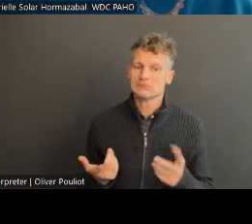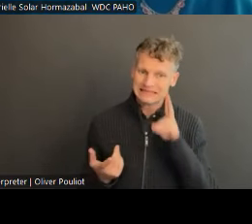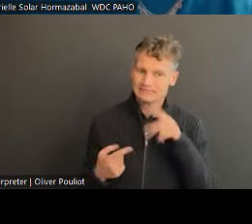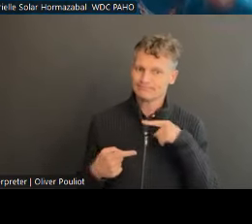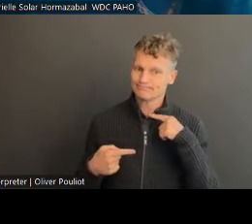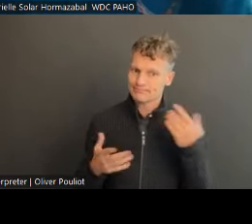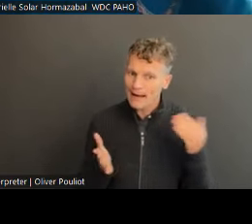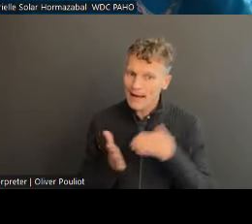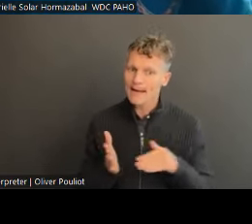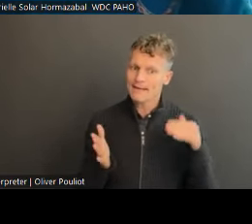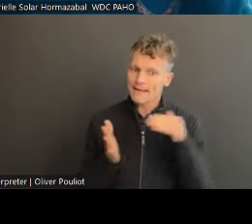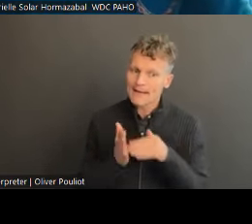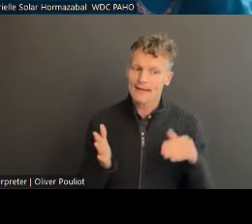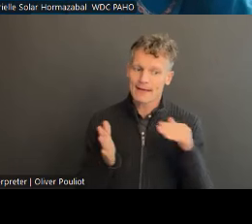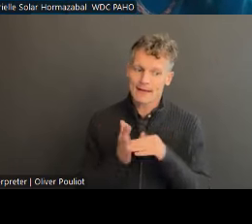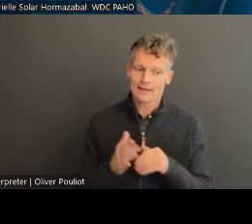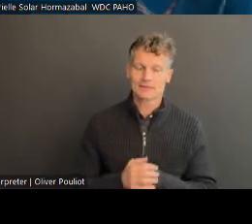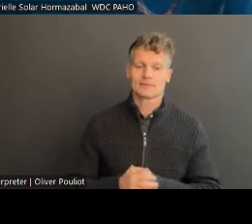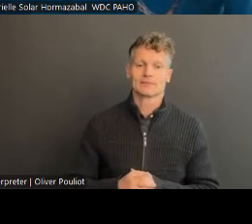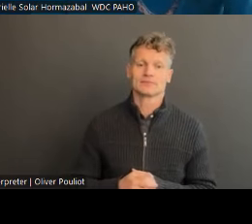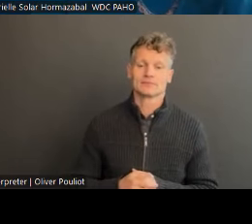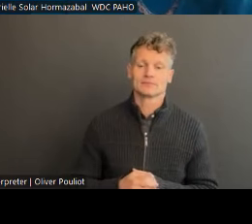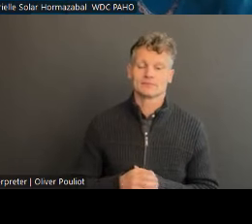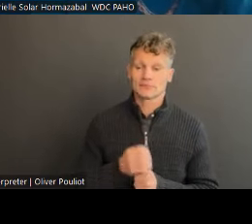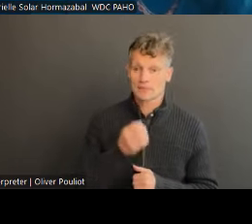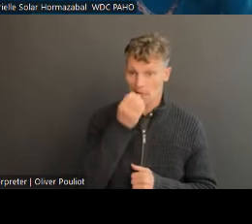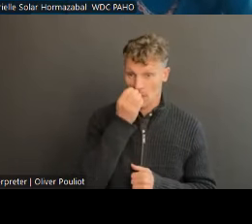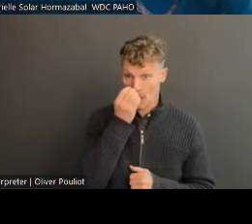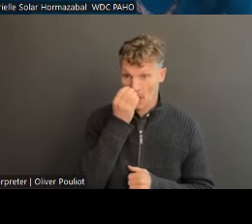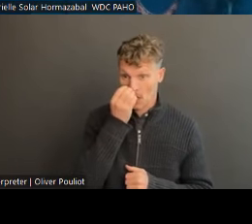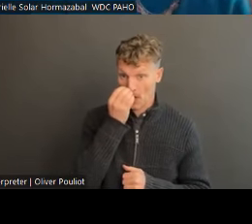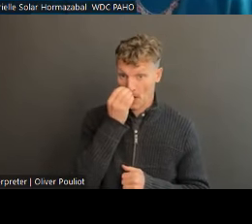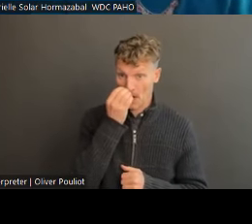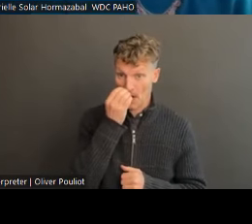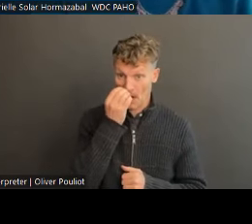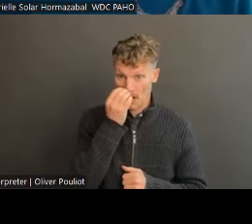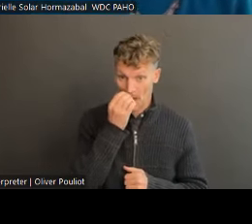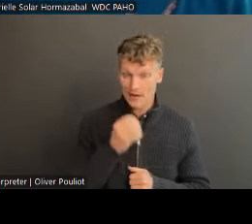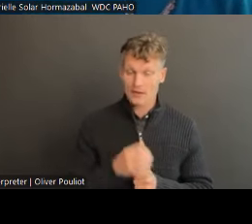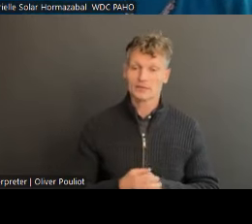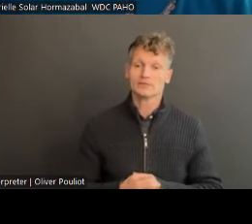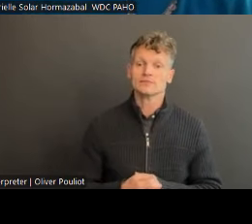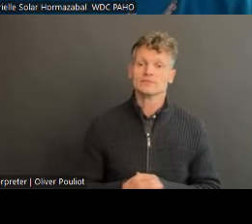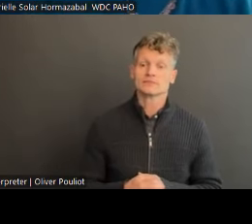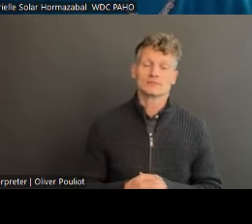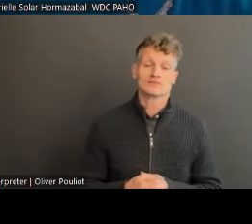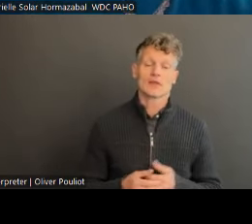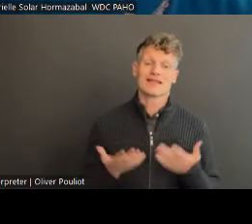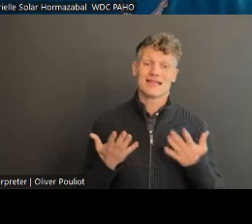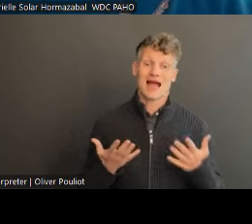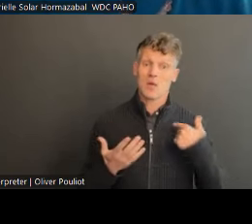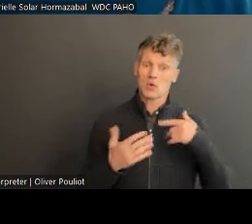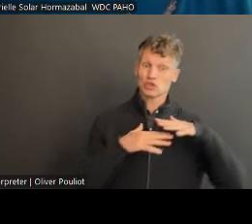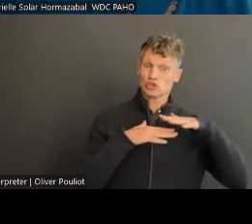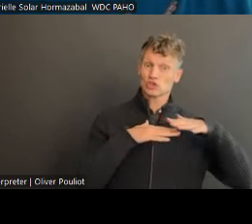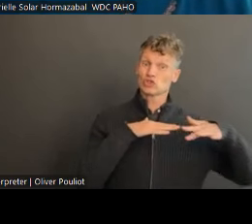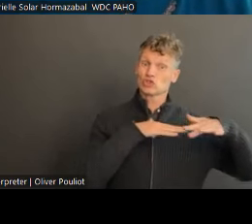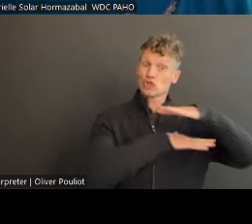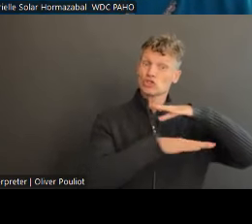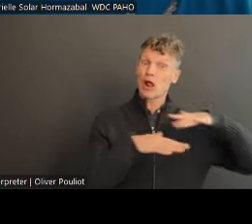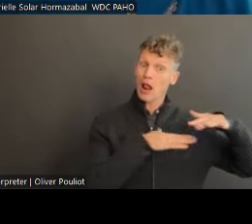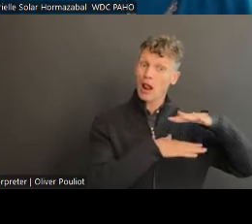aquello, within this nos estamos framework, when planteando we refer determinantes to sociales de this, la salud, and when we're talking esas about social condiciones que determinants of hacen que health, se those concentren determinados conditions